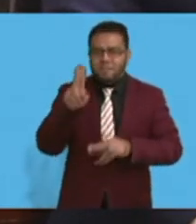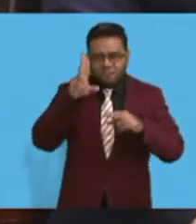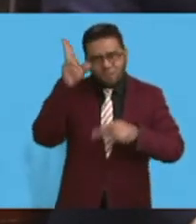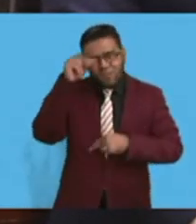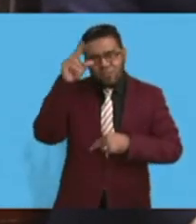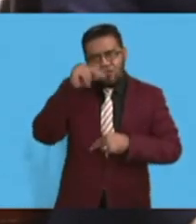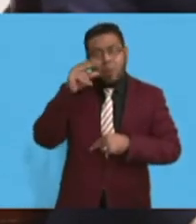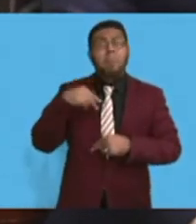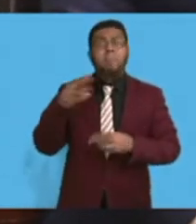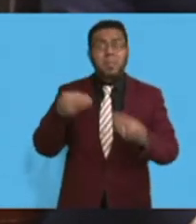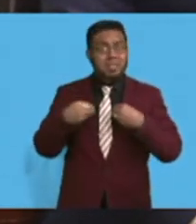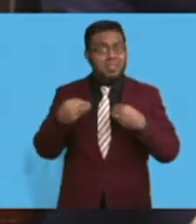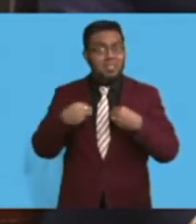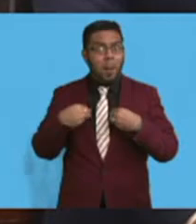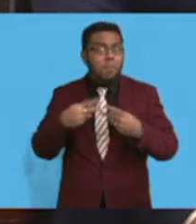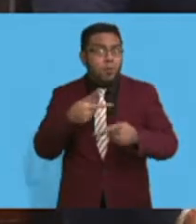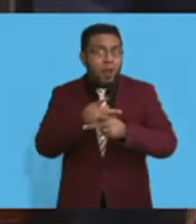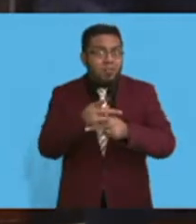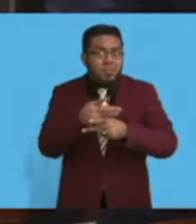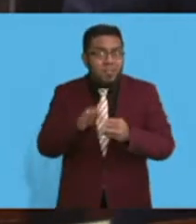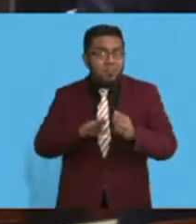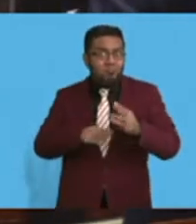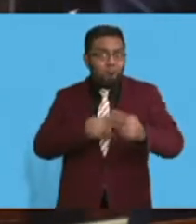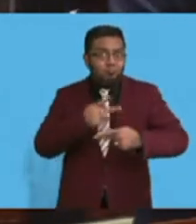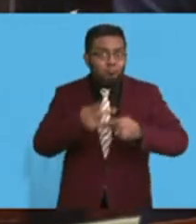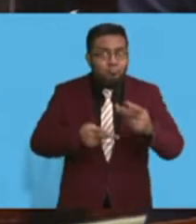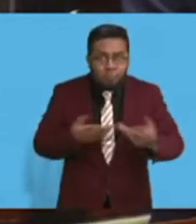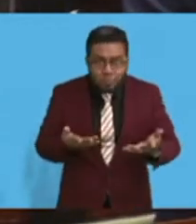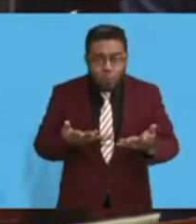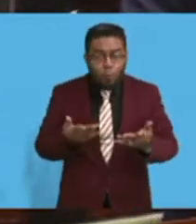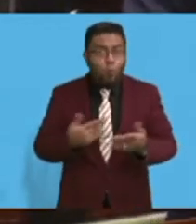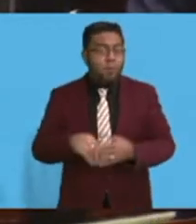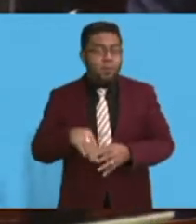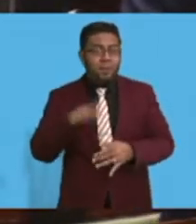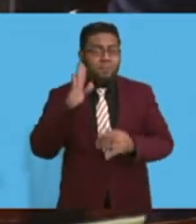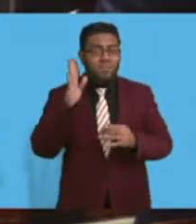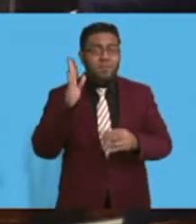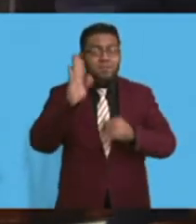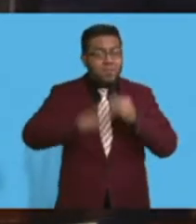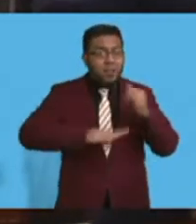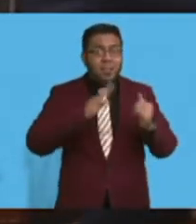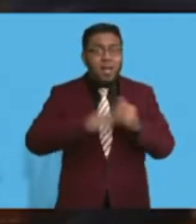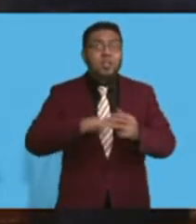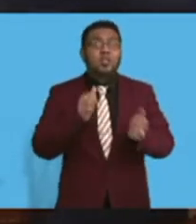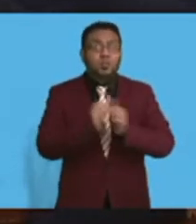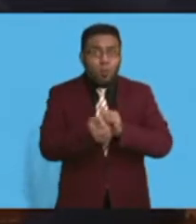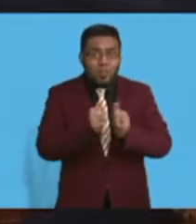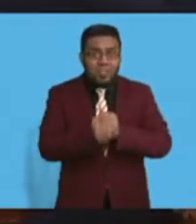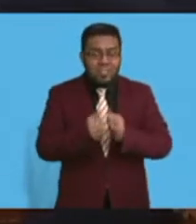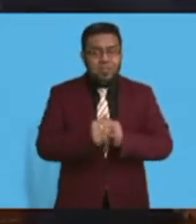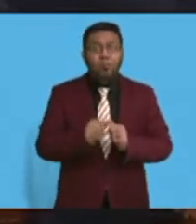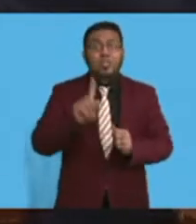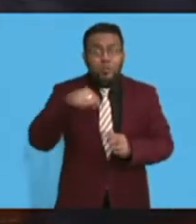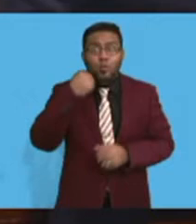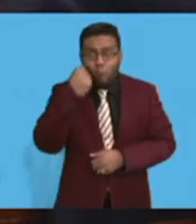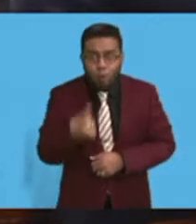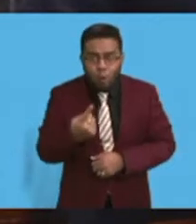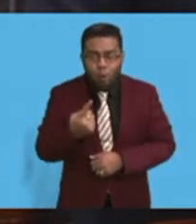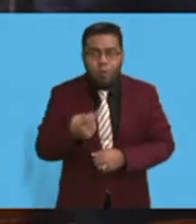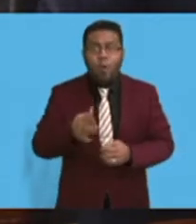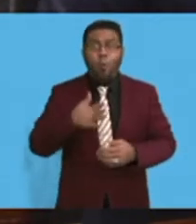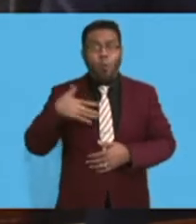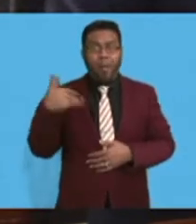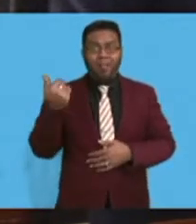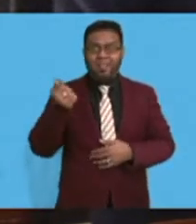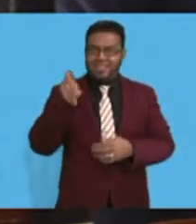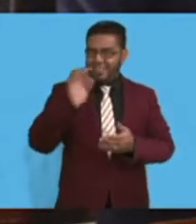be mindful of productivity. So we'll be holding our final Sports and Wellness public holiday this Friday, which is tomorrow. It's not